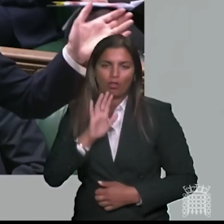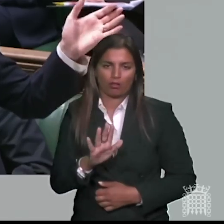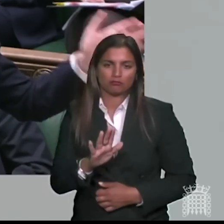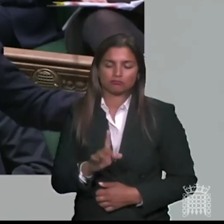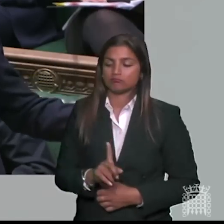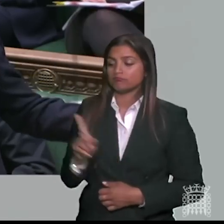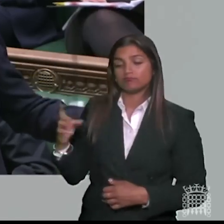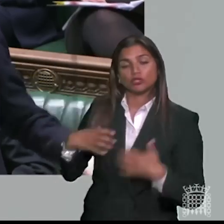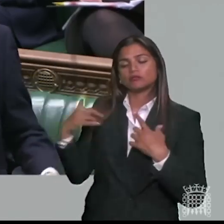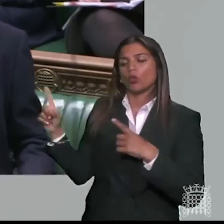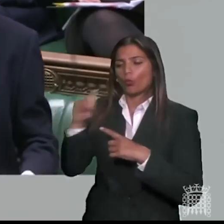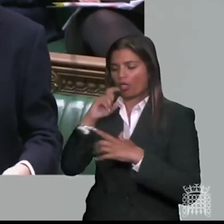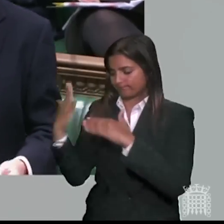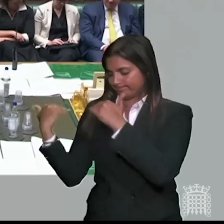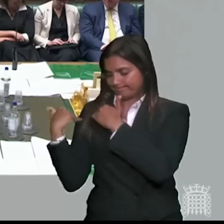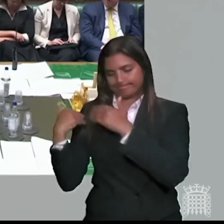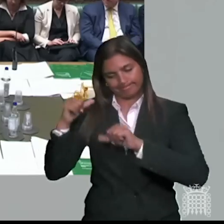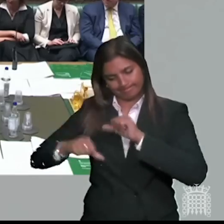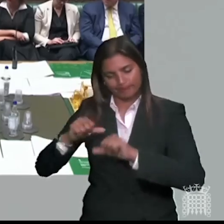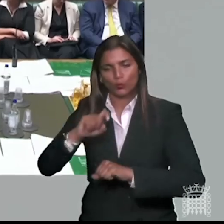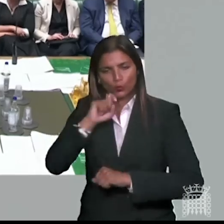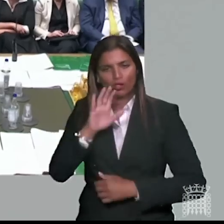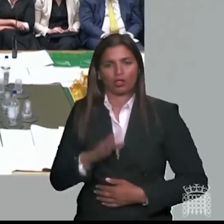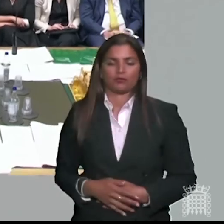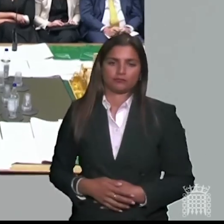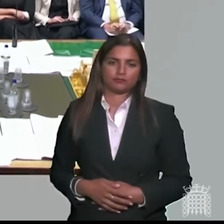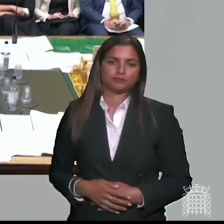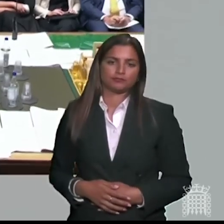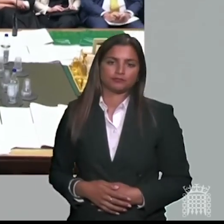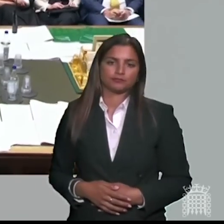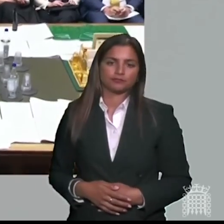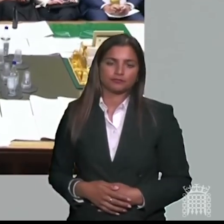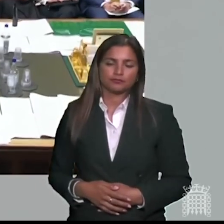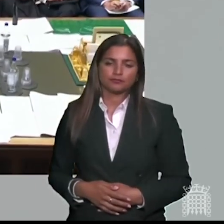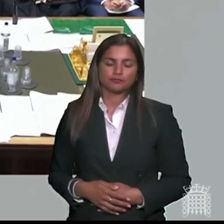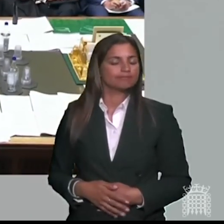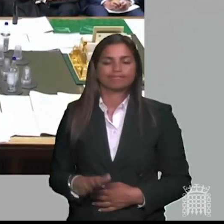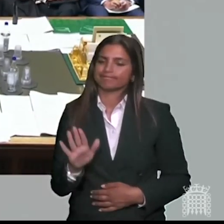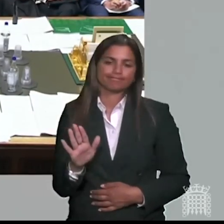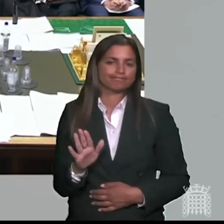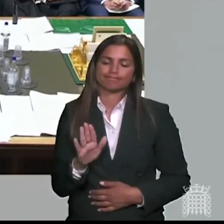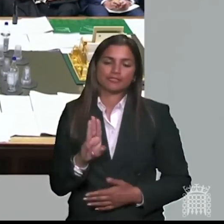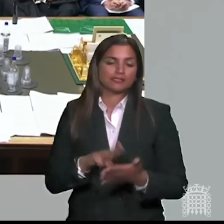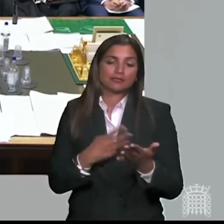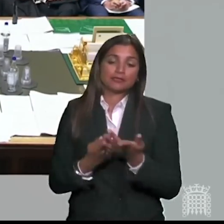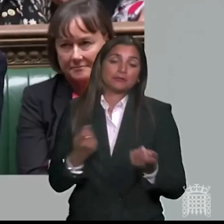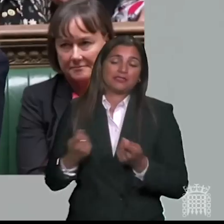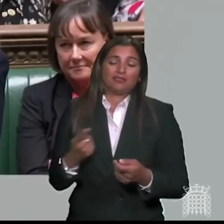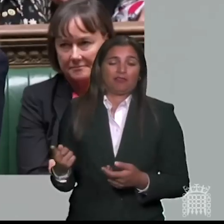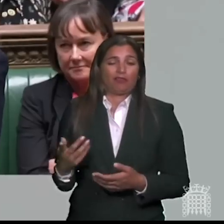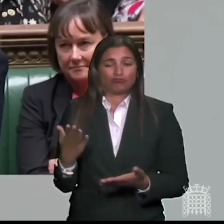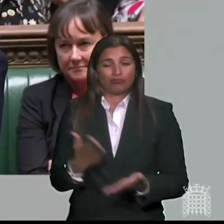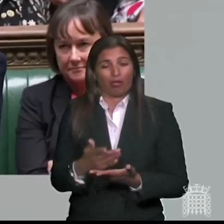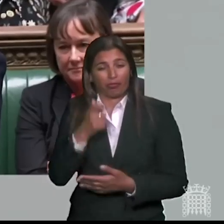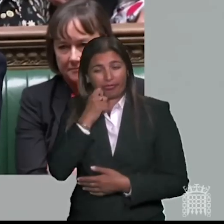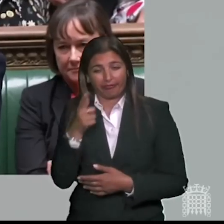will take all necessary steps. Angela Rayner. Mr Speaker, that answer is pathetic for all